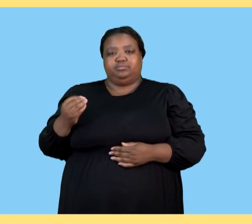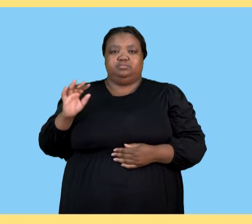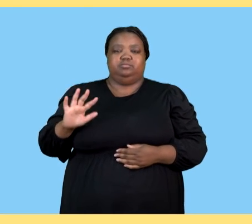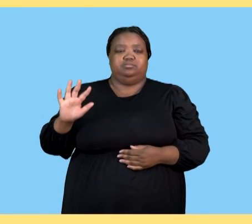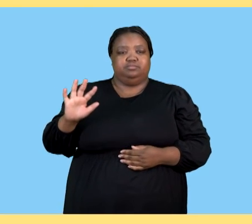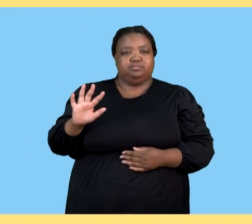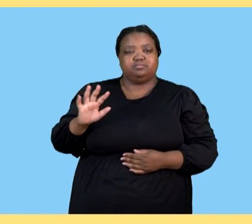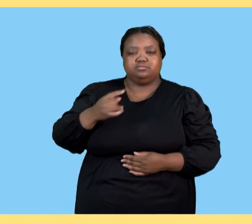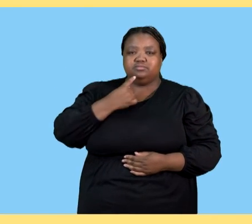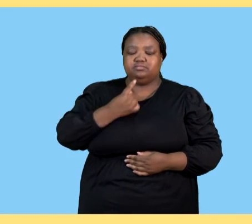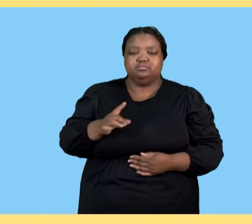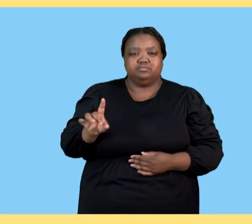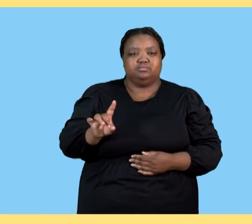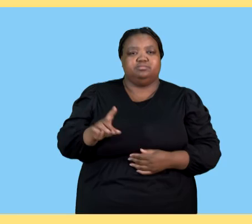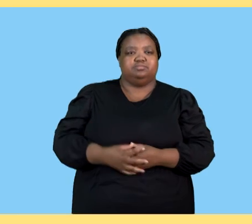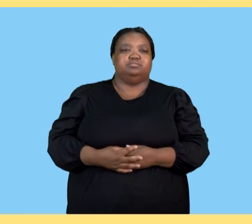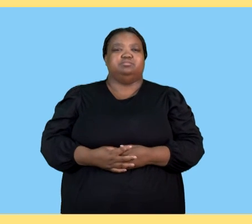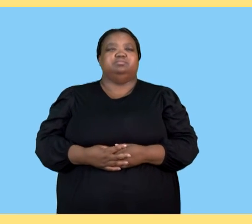Number 5, it reads,